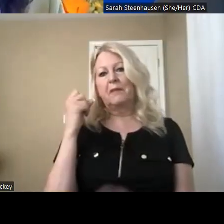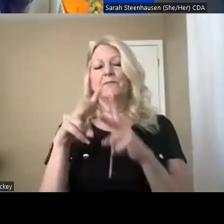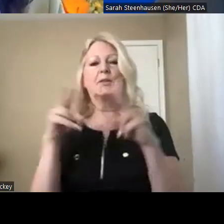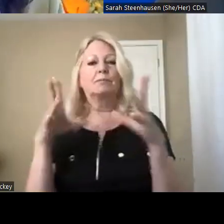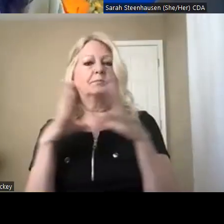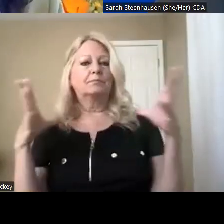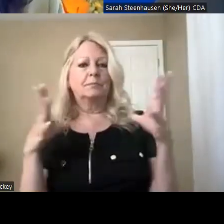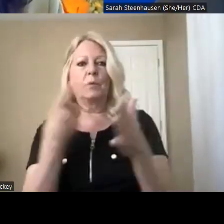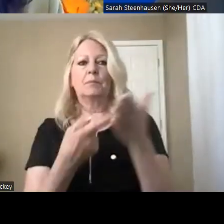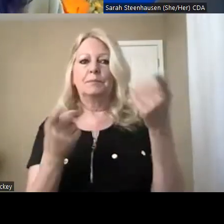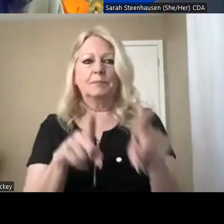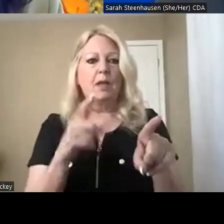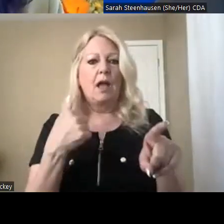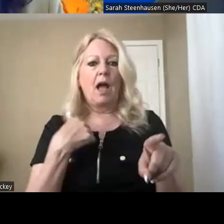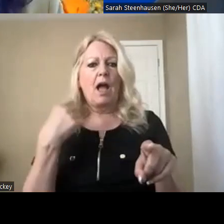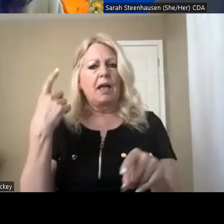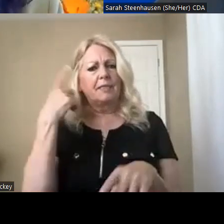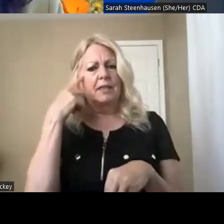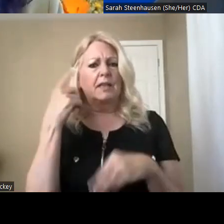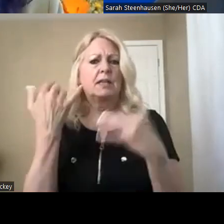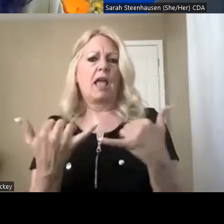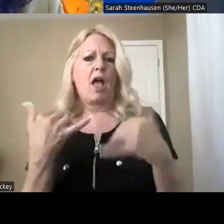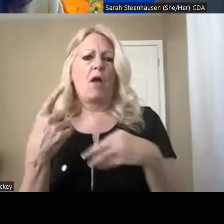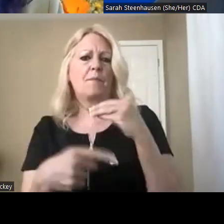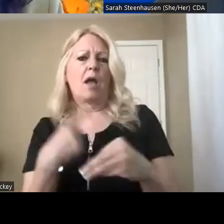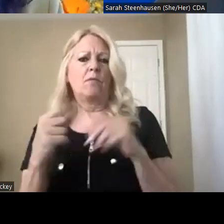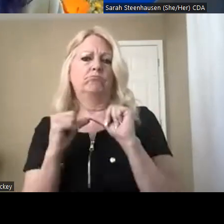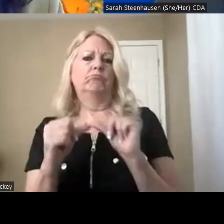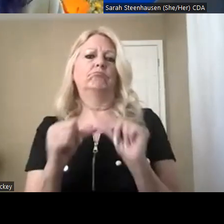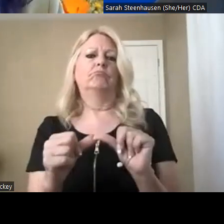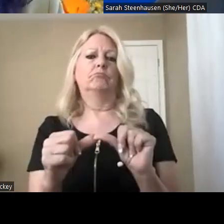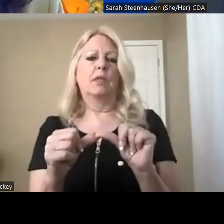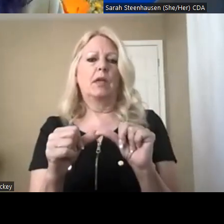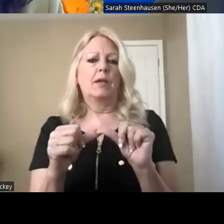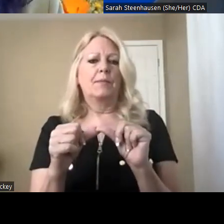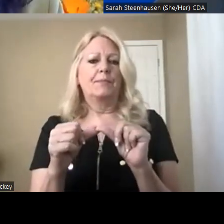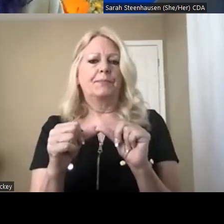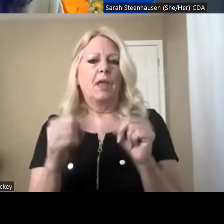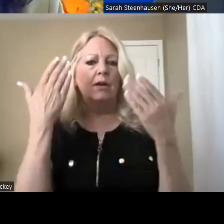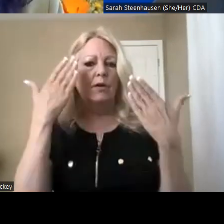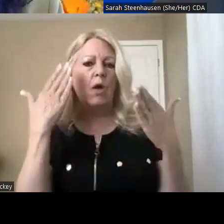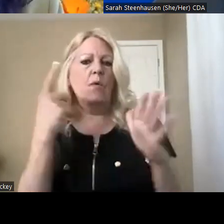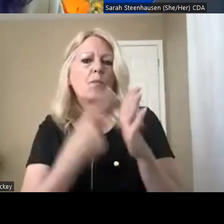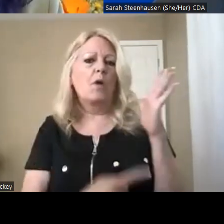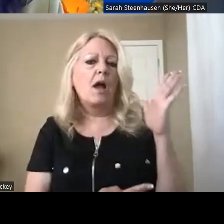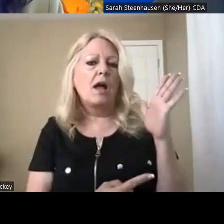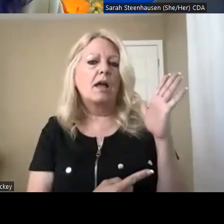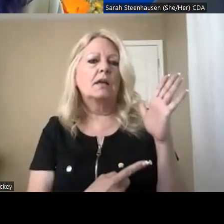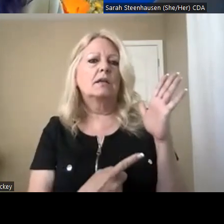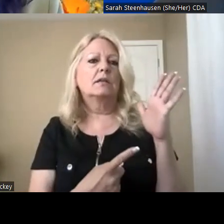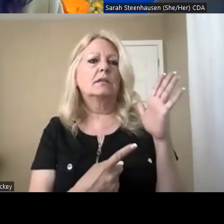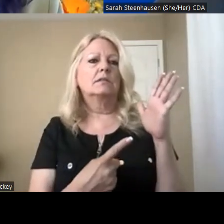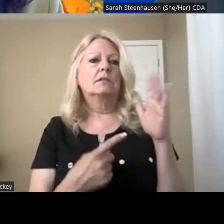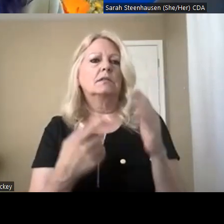more on sustainability. I don't know what resources are needed to keep this going. And I